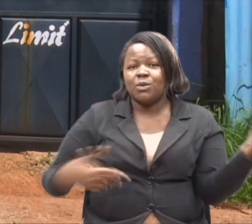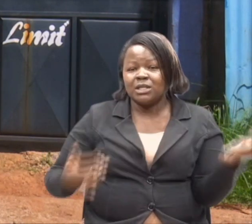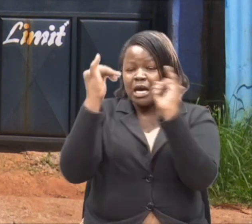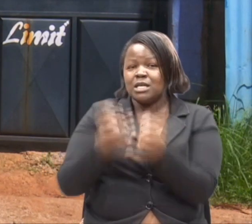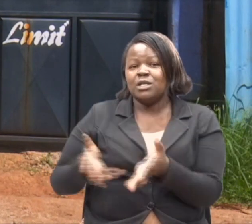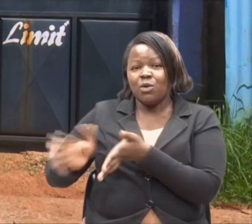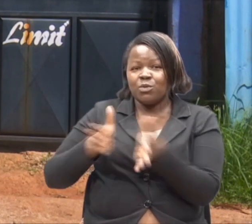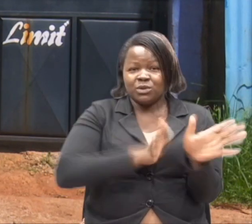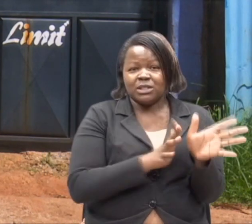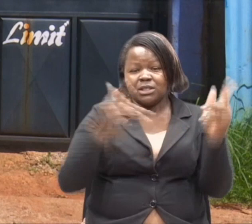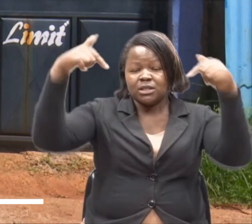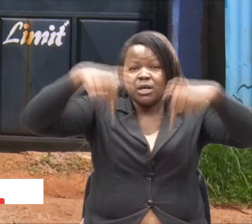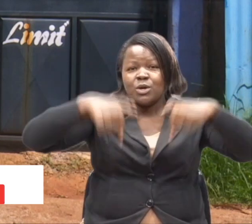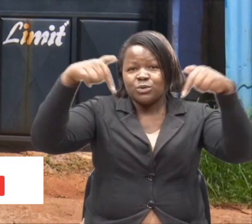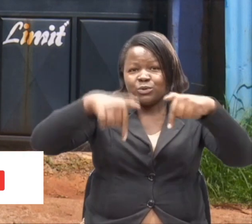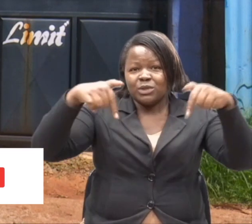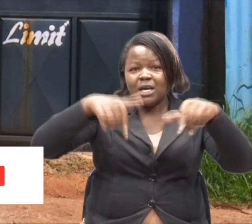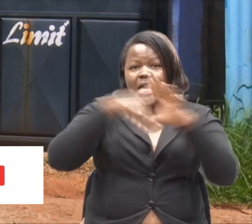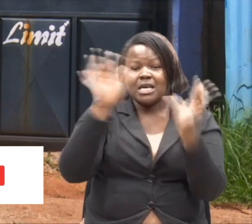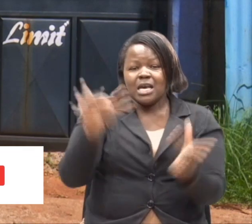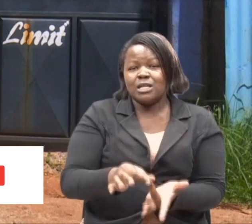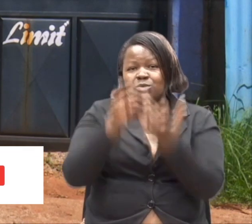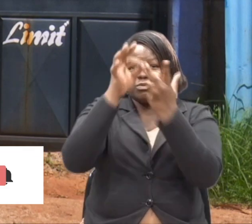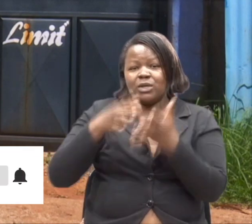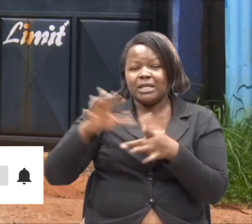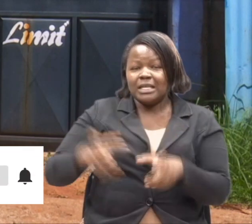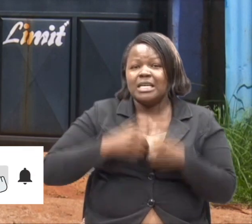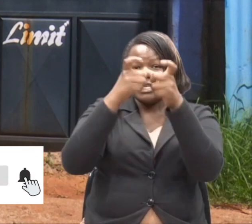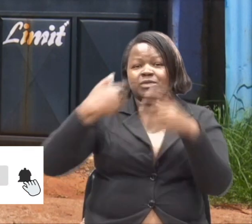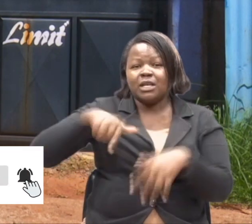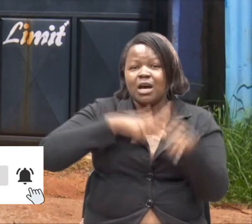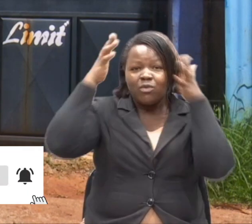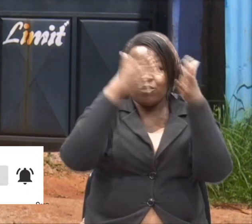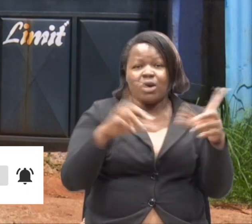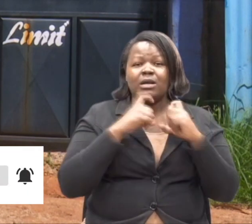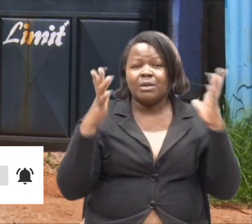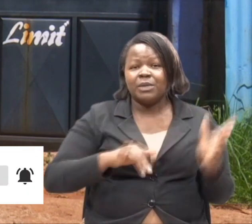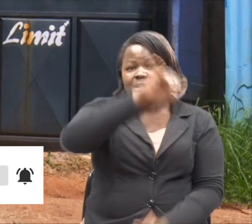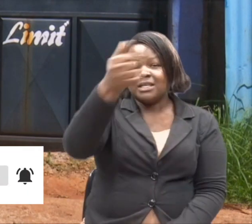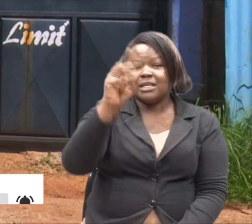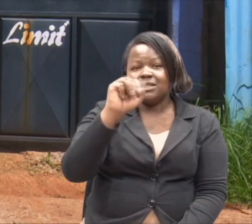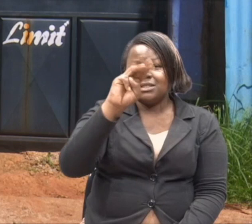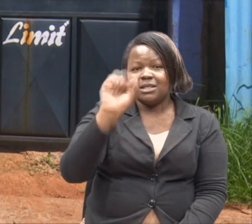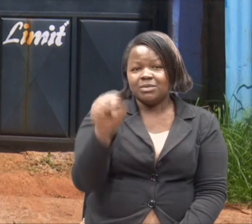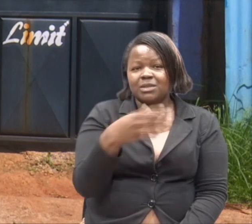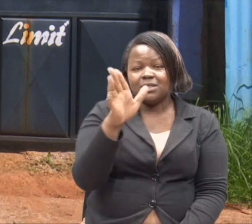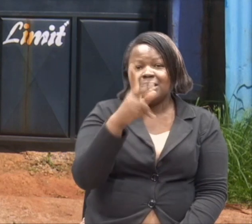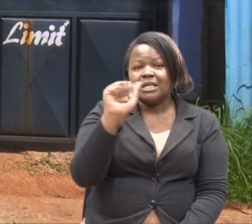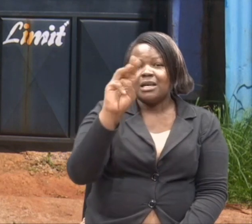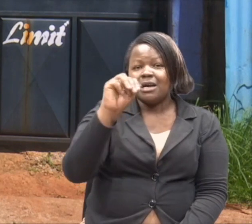new opportunities. Today, in Uniquely Gifted, we'll be focusing on Pastor James Kamau.